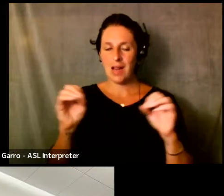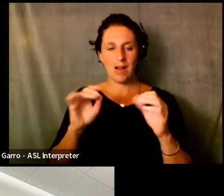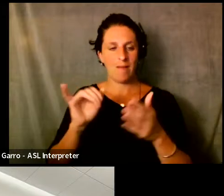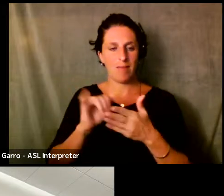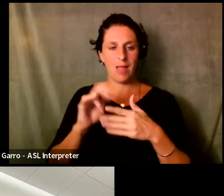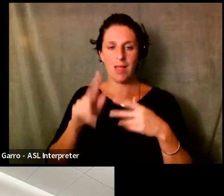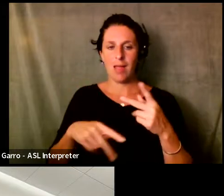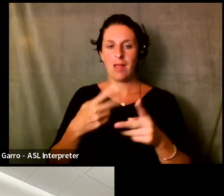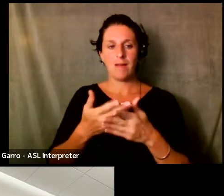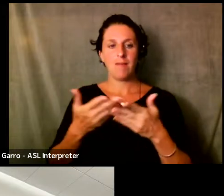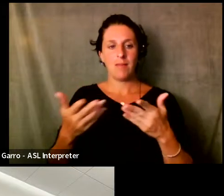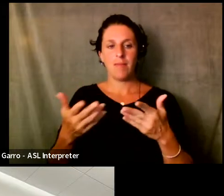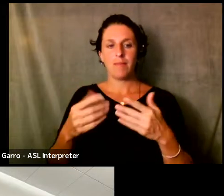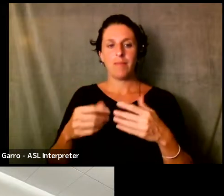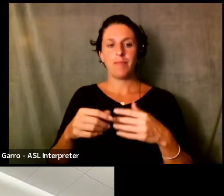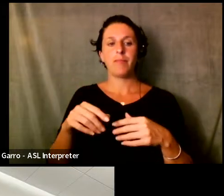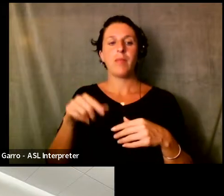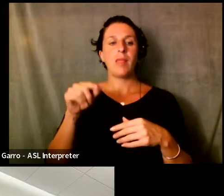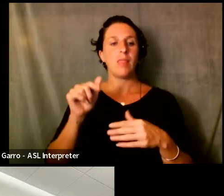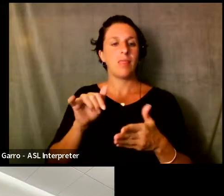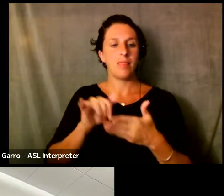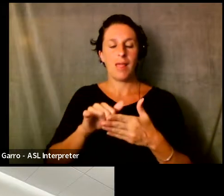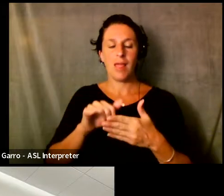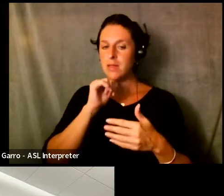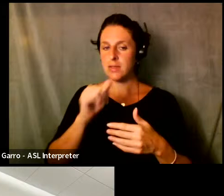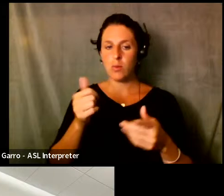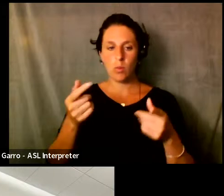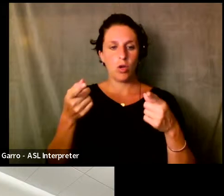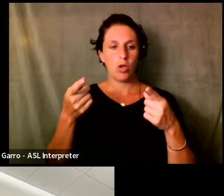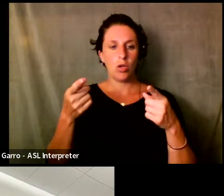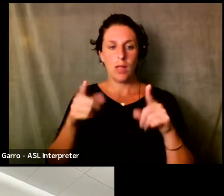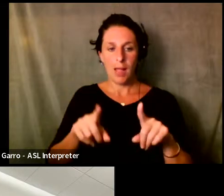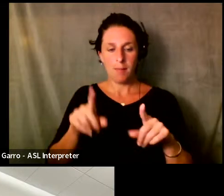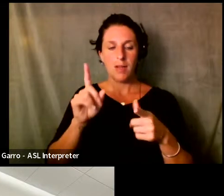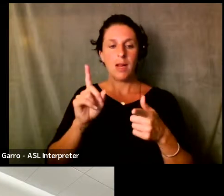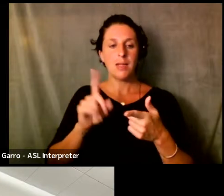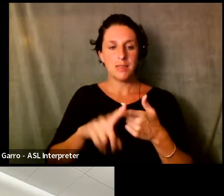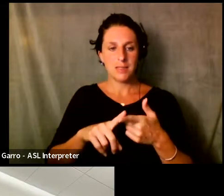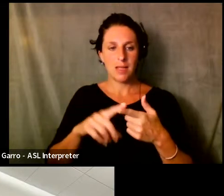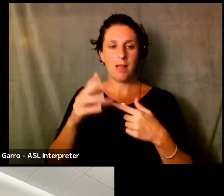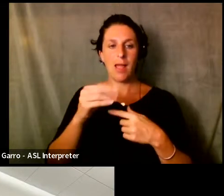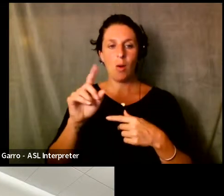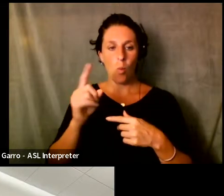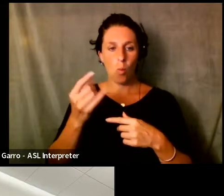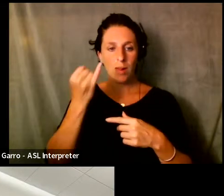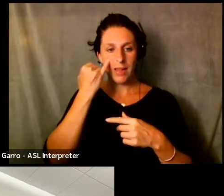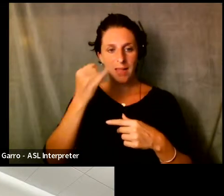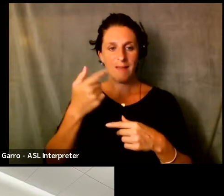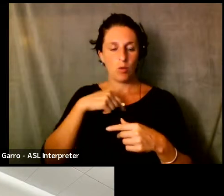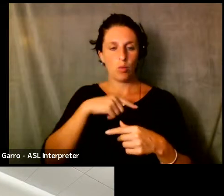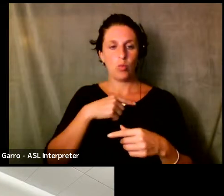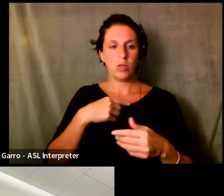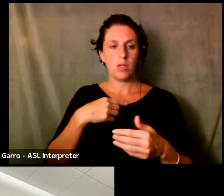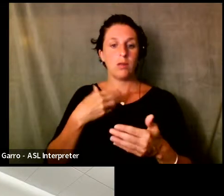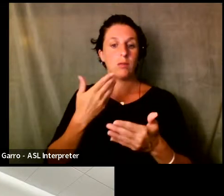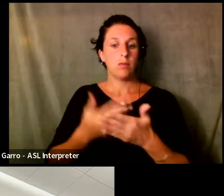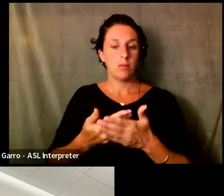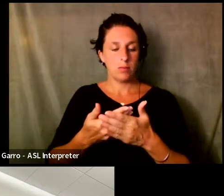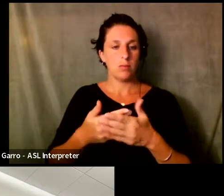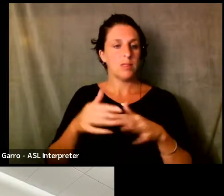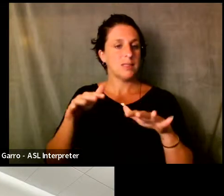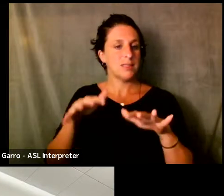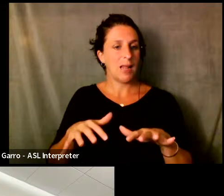So, and that won't occur until and only if we reach settlement with